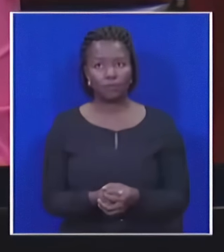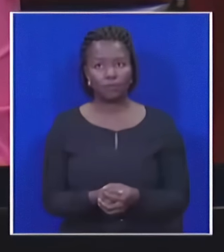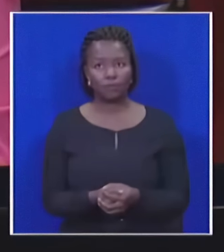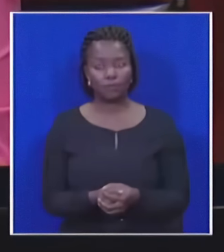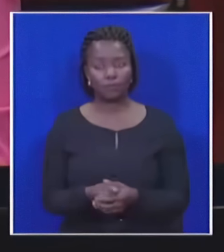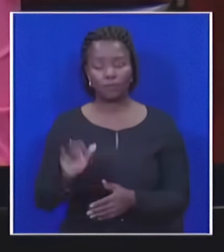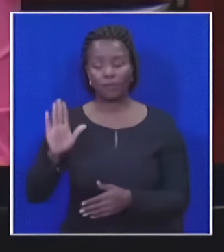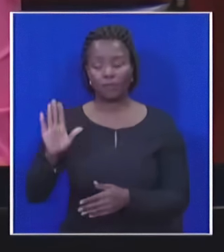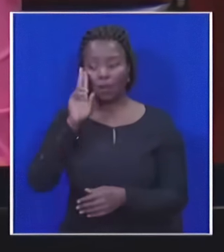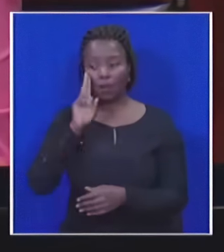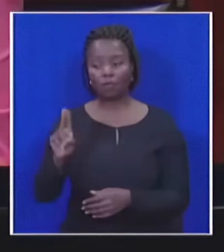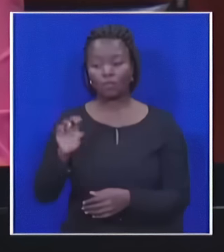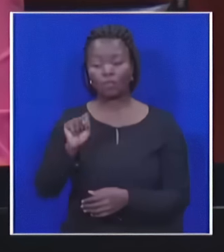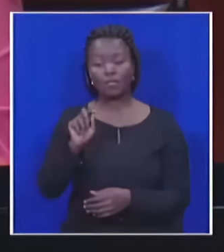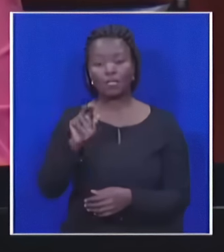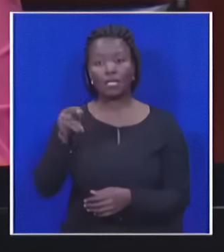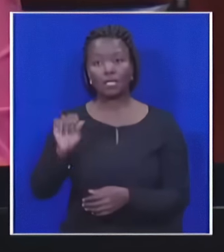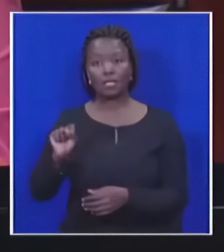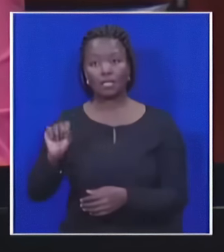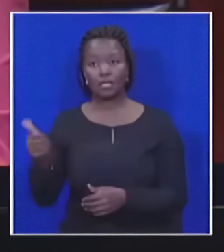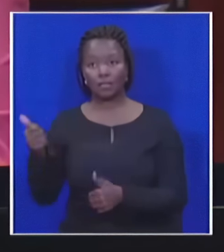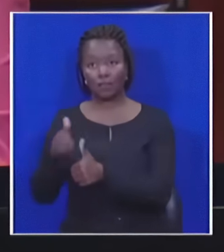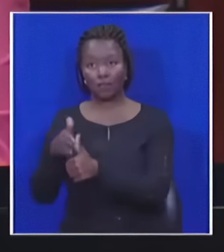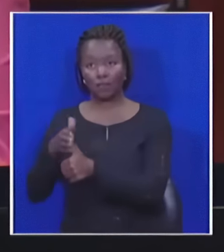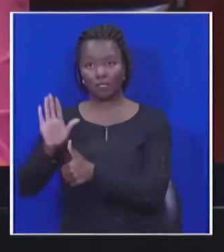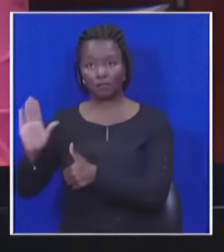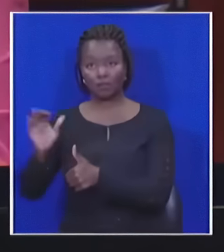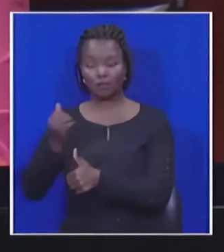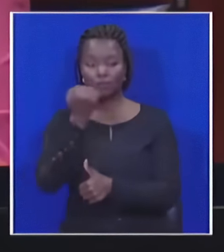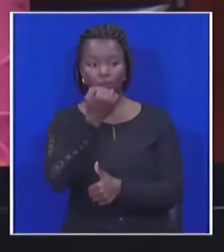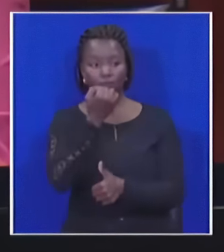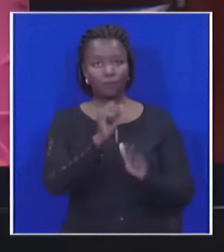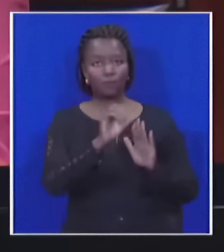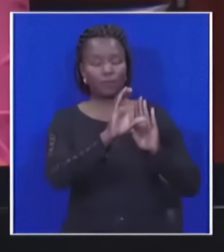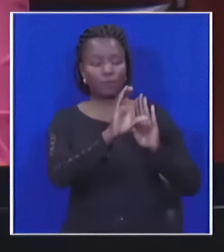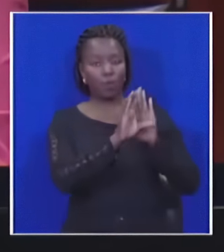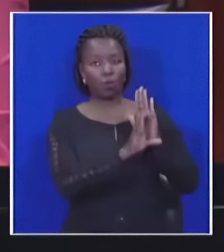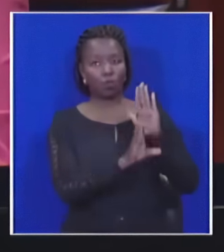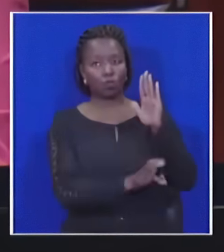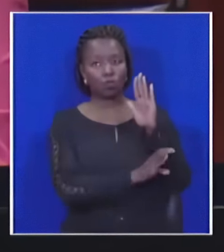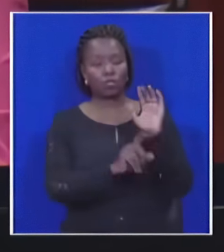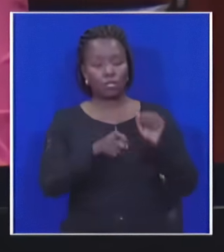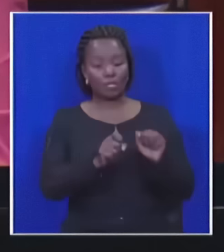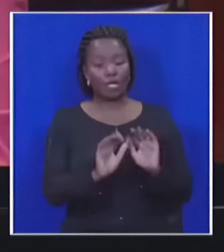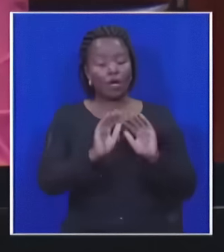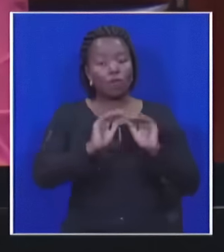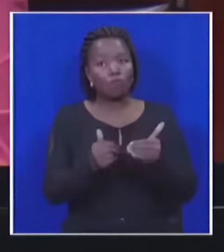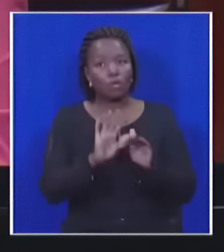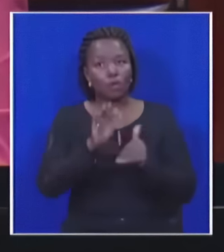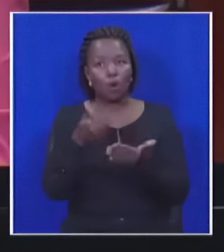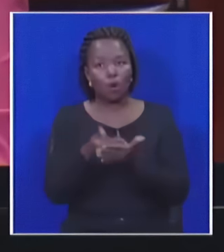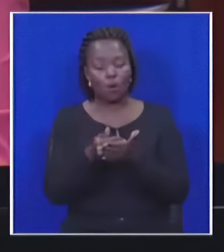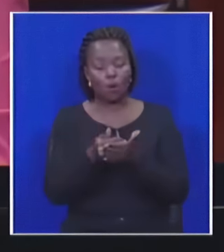I'm sorry, Honorable Steenhuisen, you were first. Let me say, the Constitution does protect every citizen of the